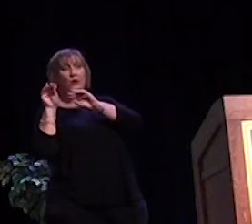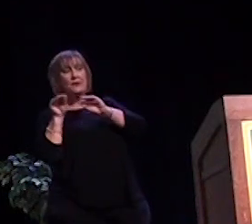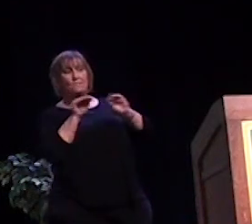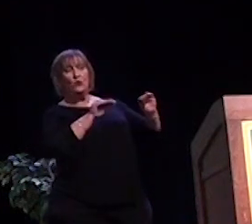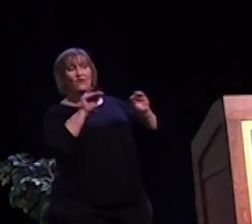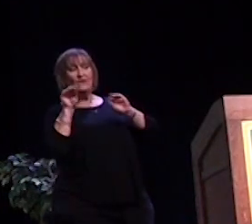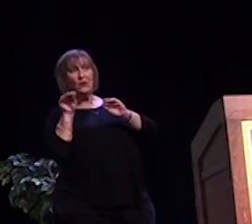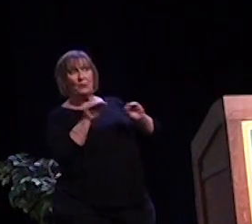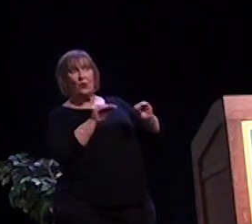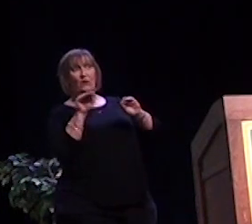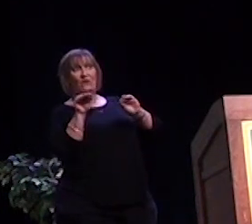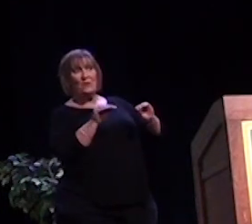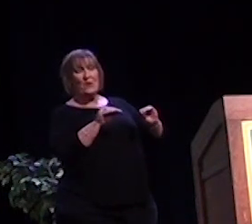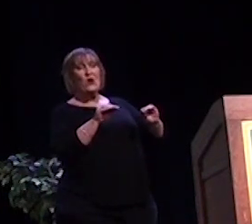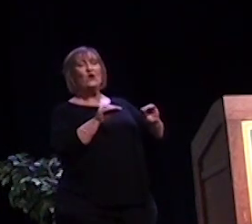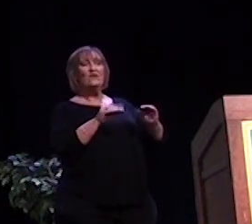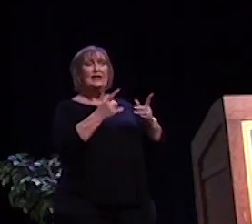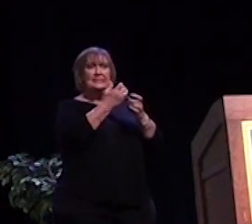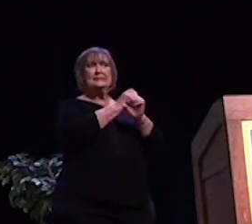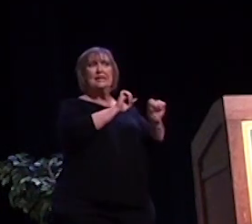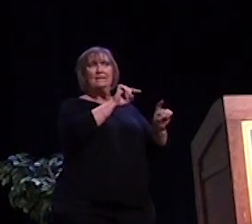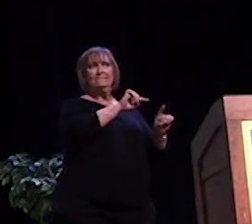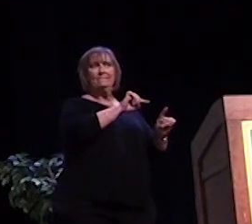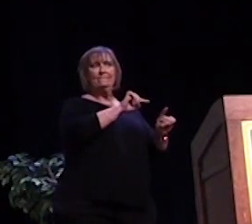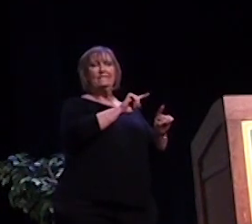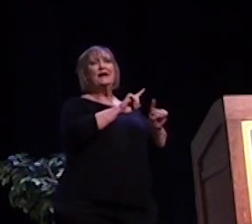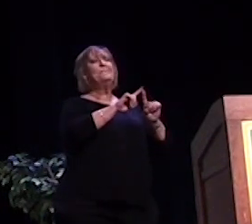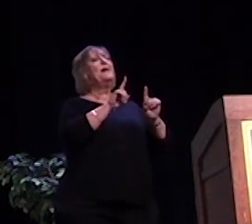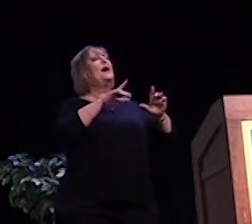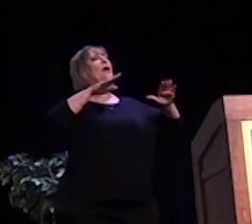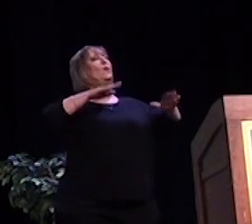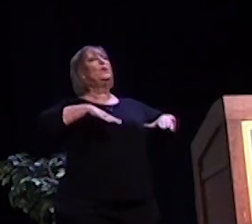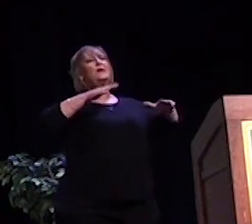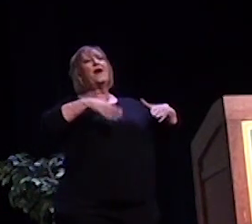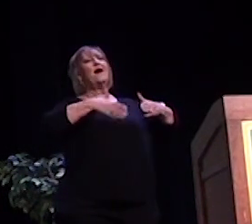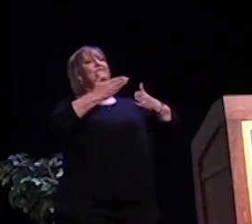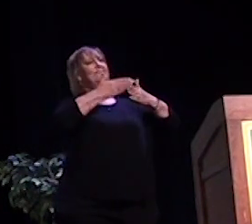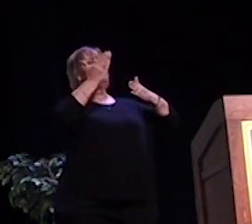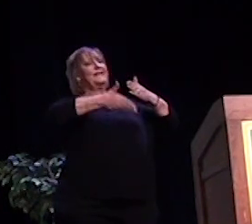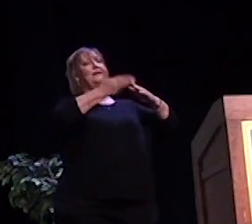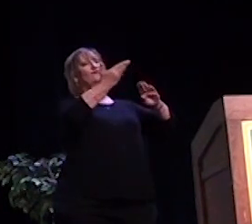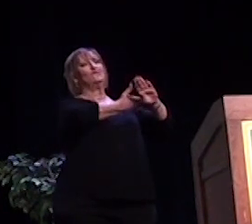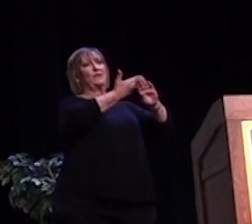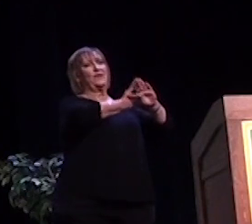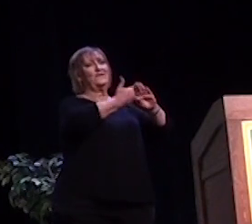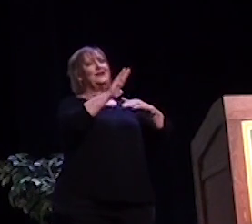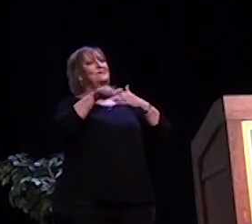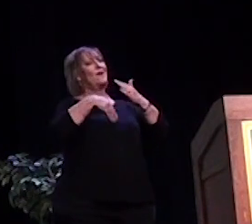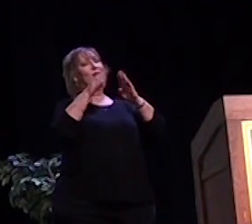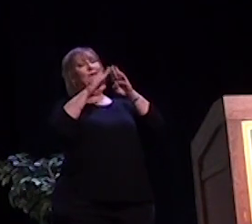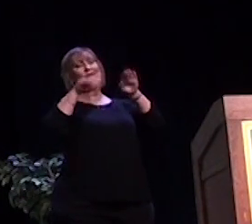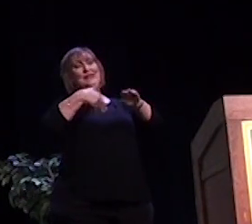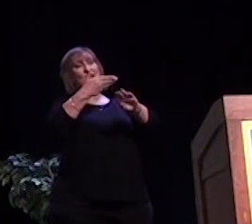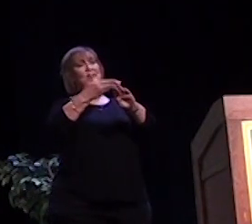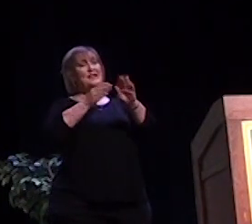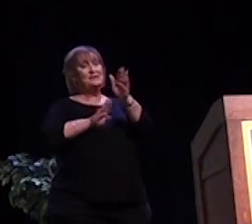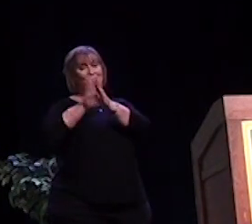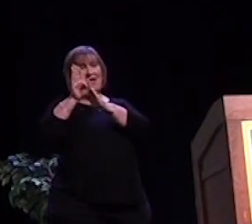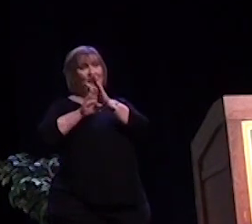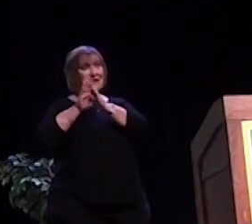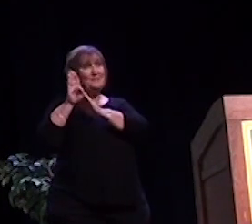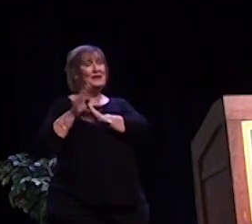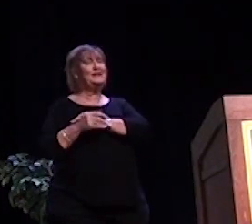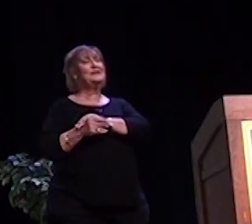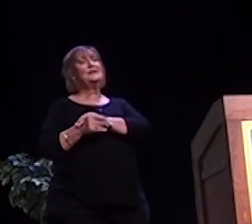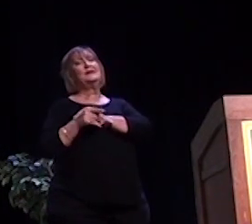possible while still being safe until the development was done. And all of these housing developments that we talk about are much